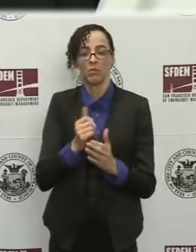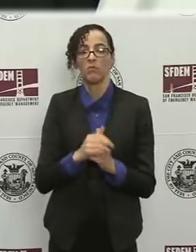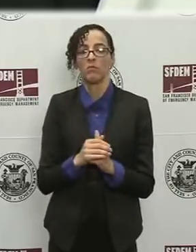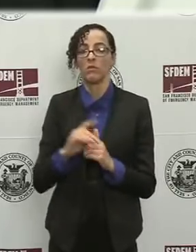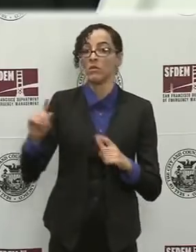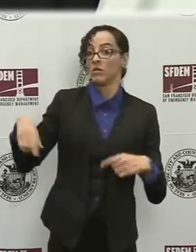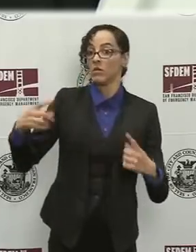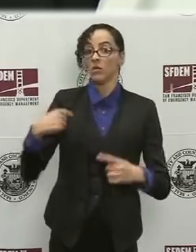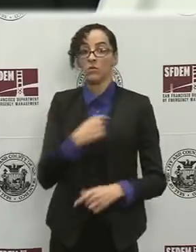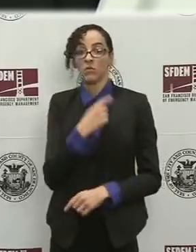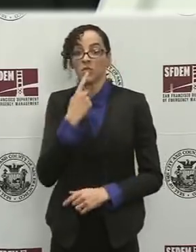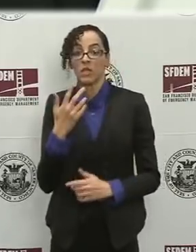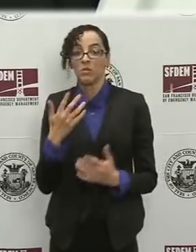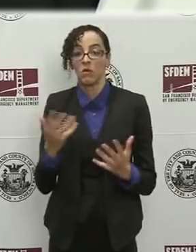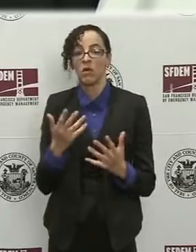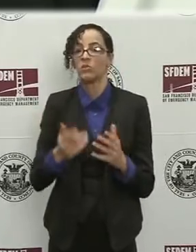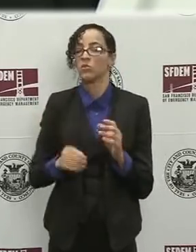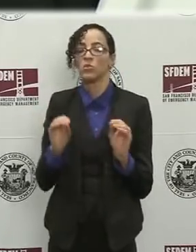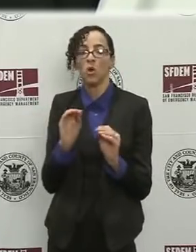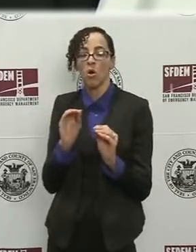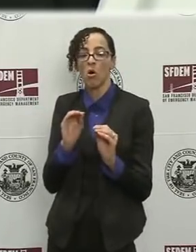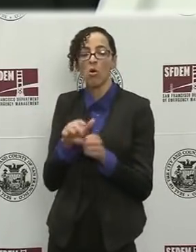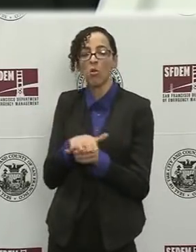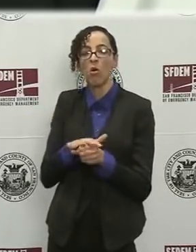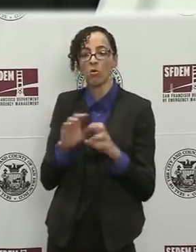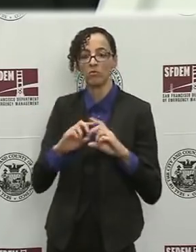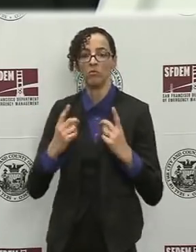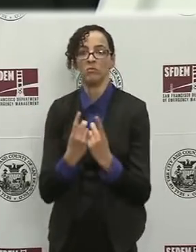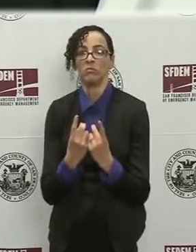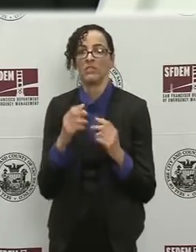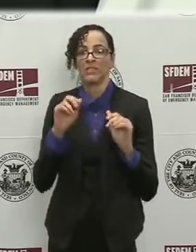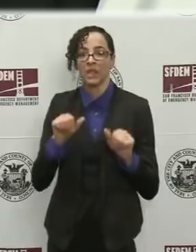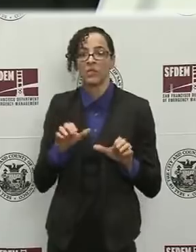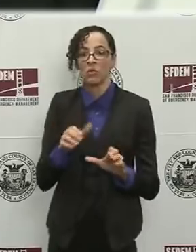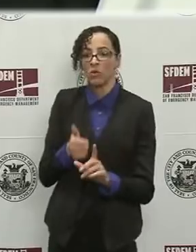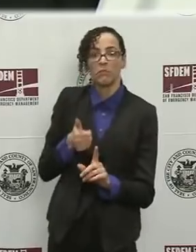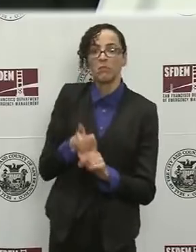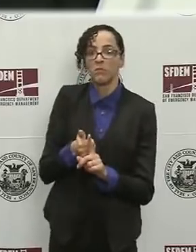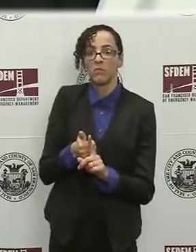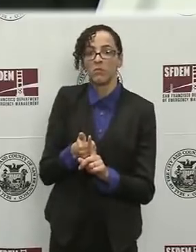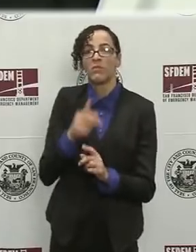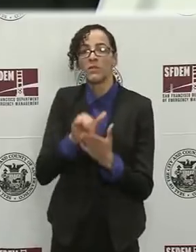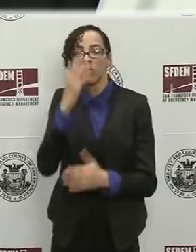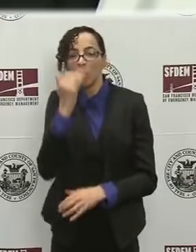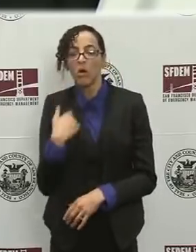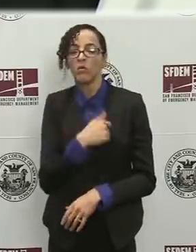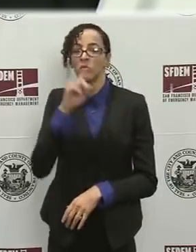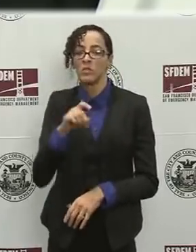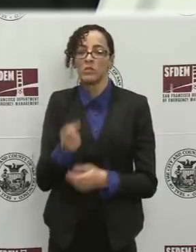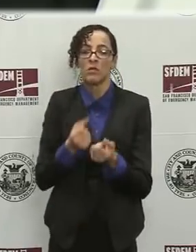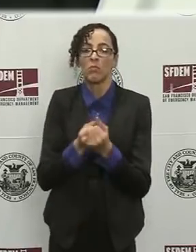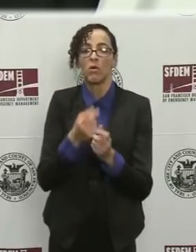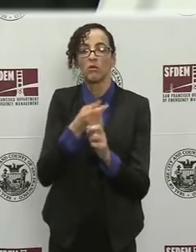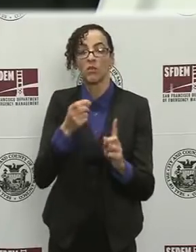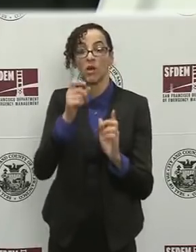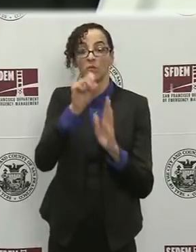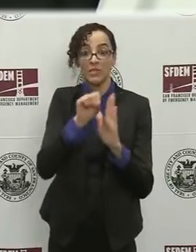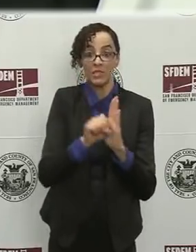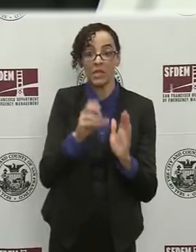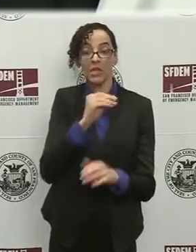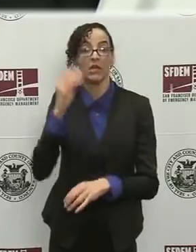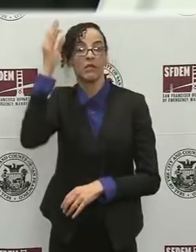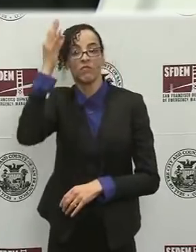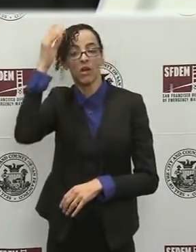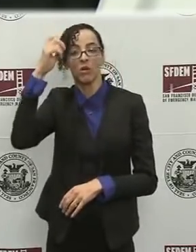that no local jurisdiction can do this alone. We need support from the state and the federal government, and I'm truly grateful to the governor for